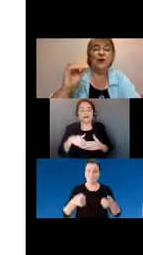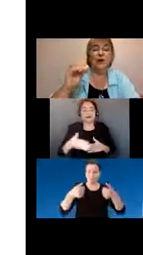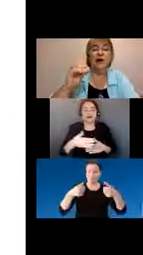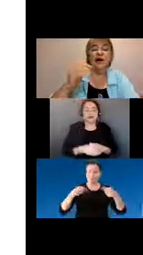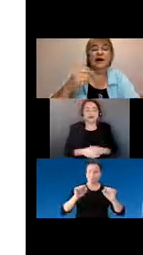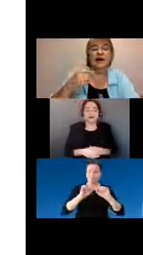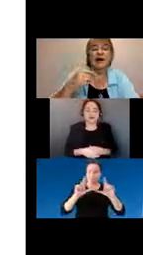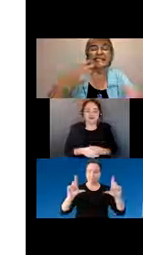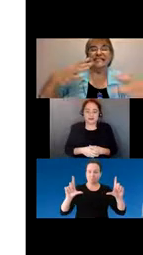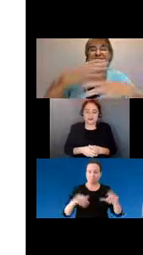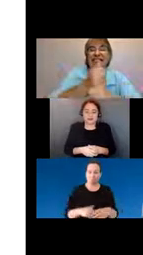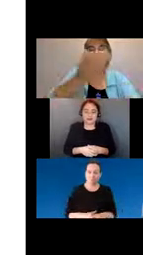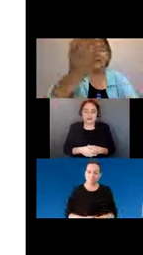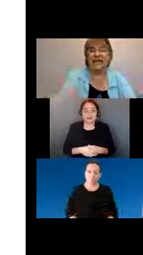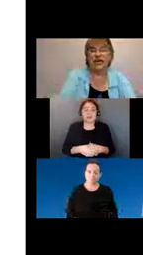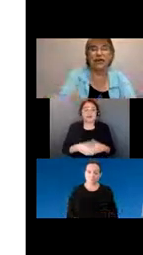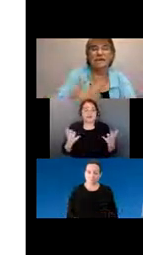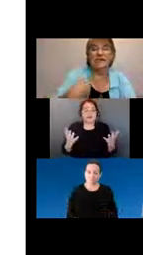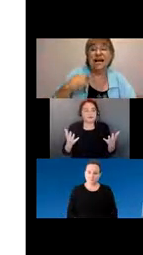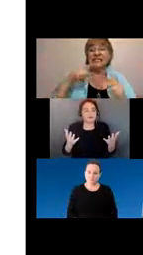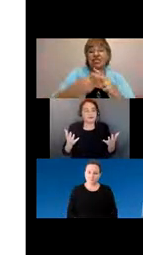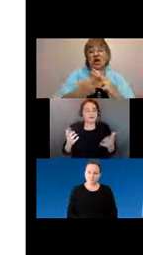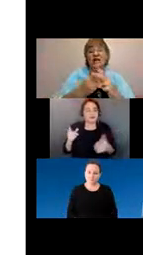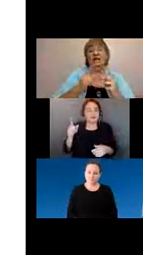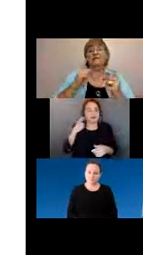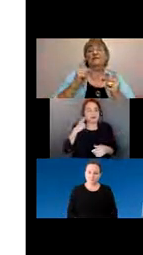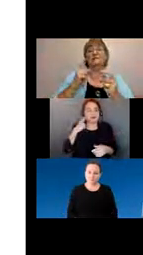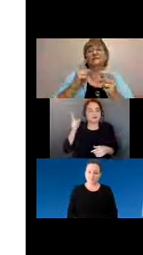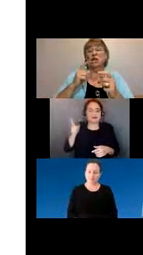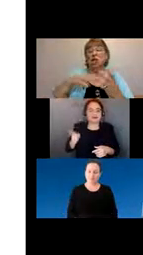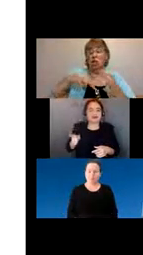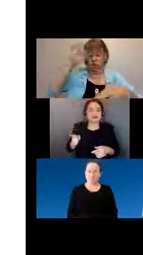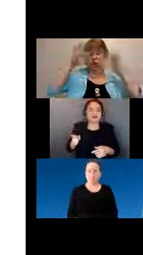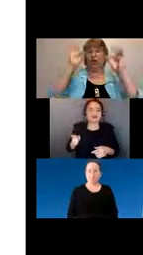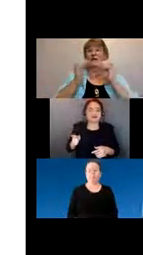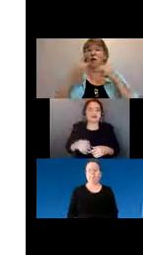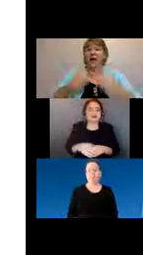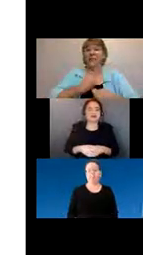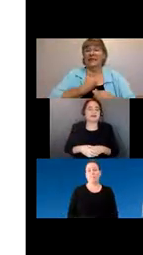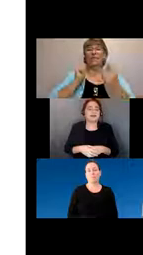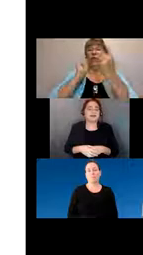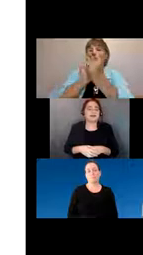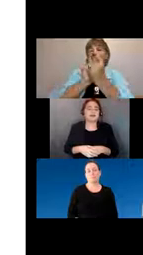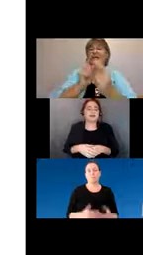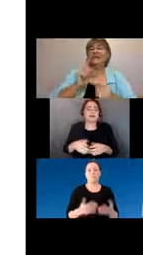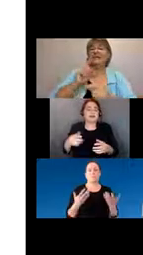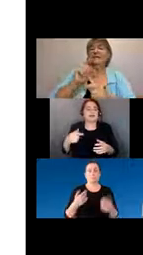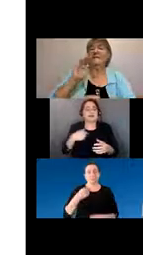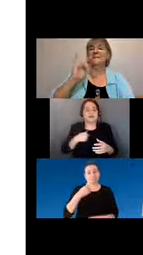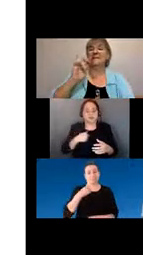So the summary here is I started learning more about myself when I